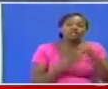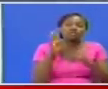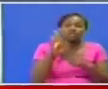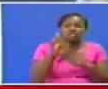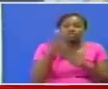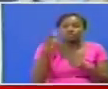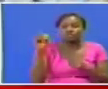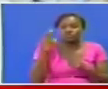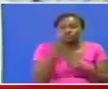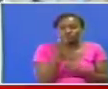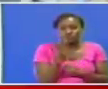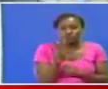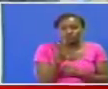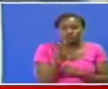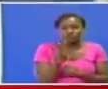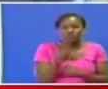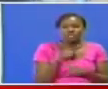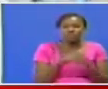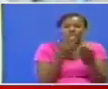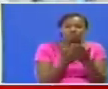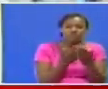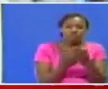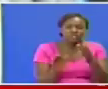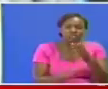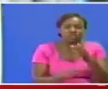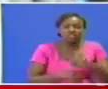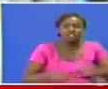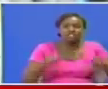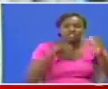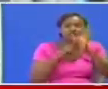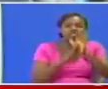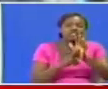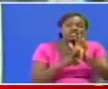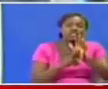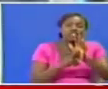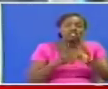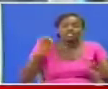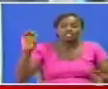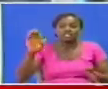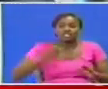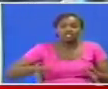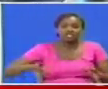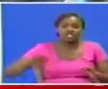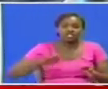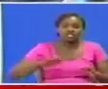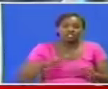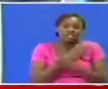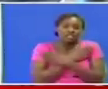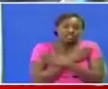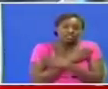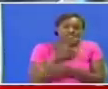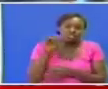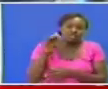2002, when I was proposed as a vice chair representing the Eastern region. And our friend Haron